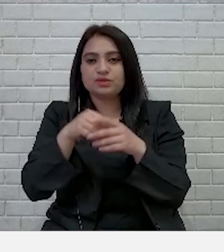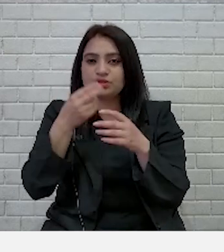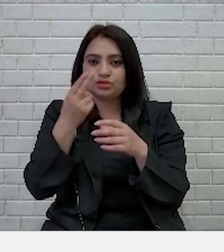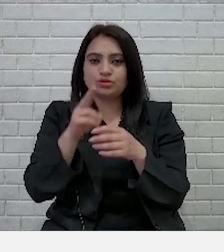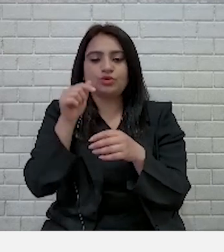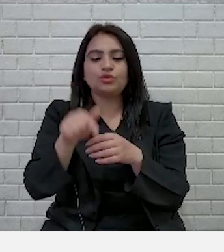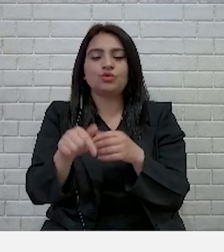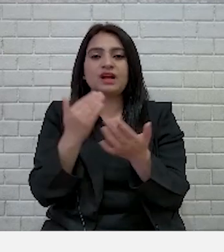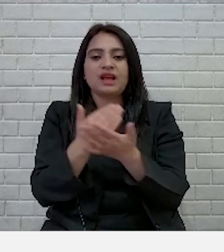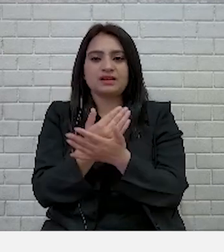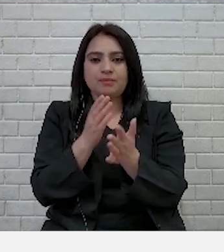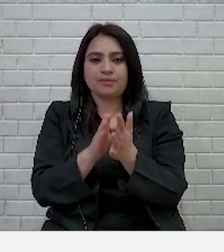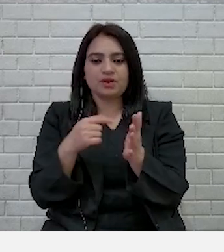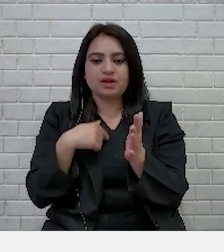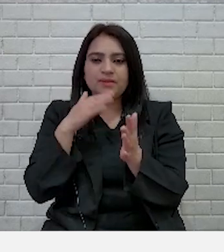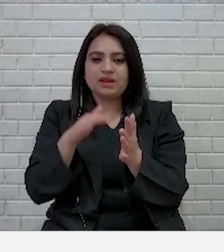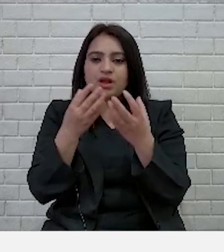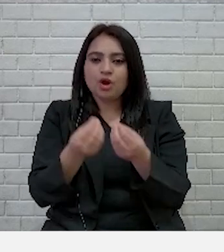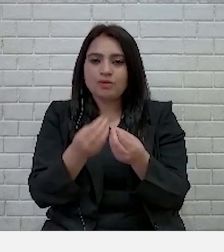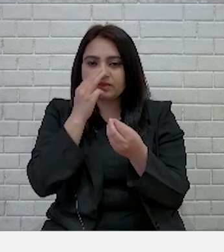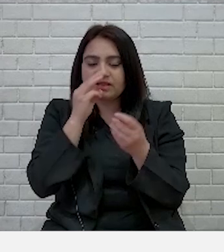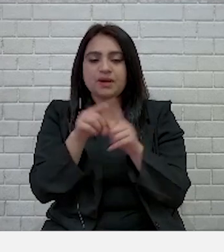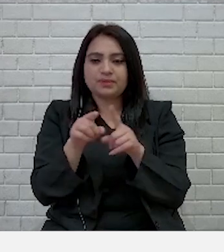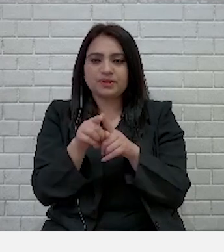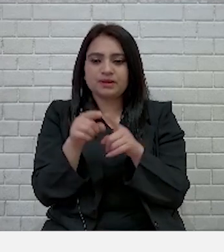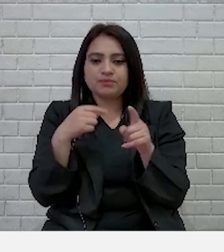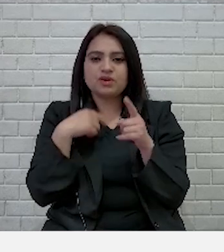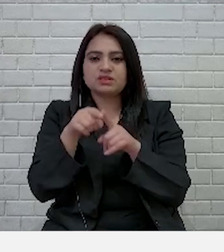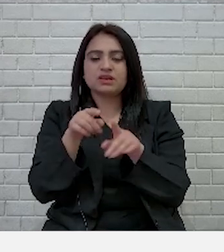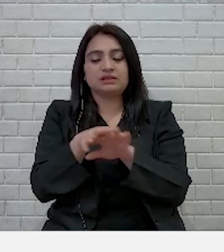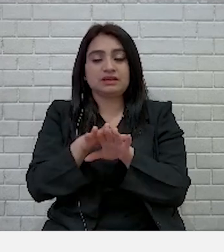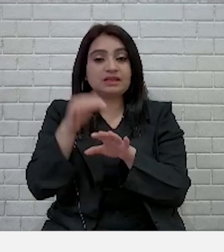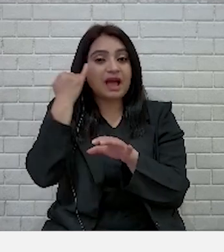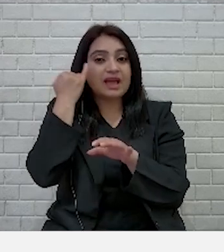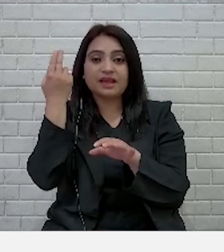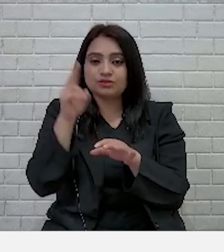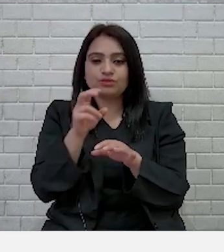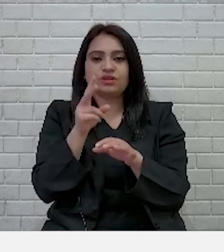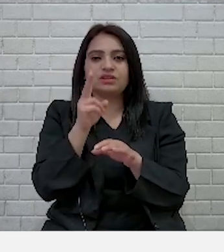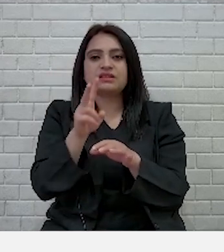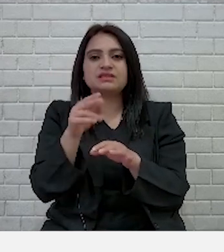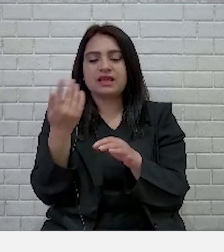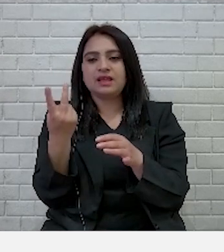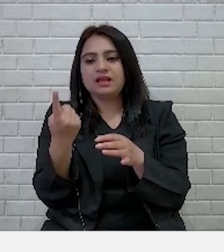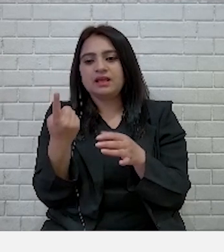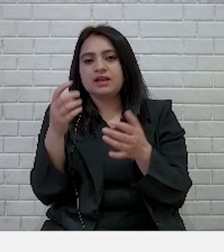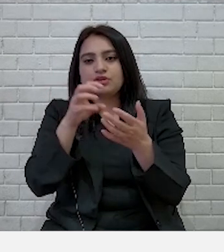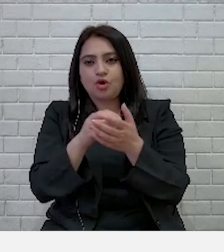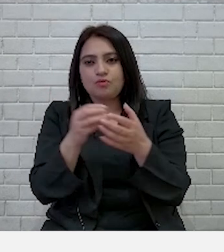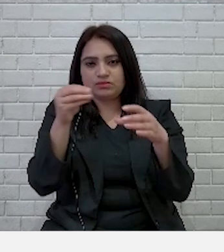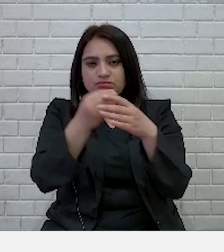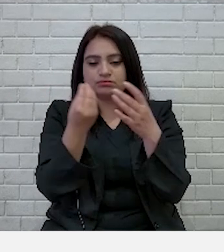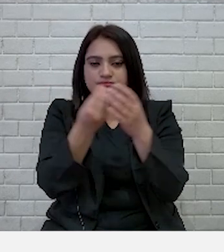the diversified idea that I had into smaller pictures and actually make it into reality. Still there